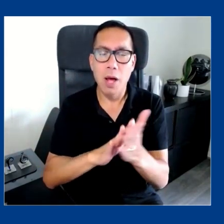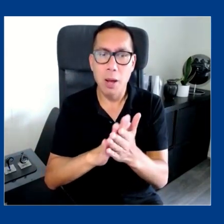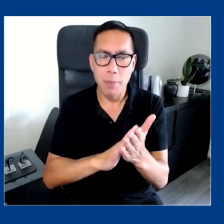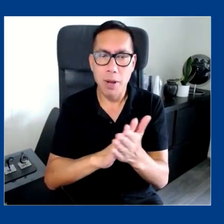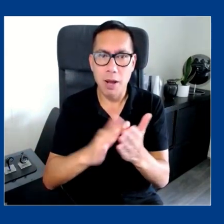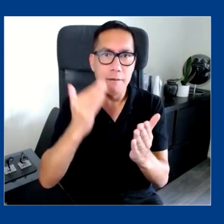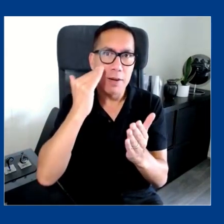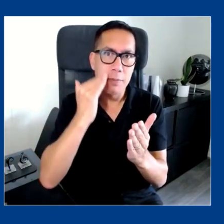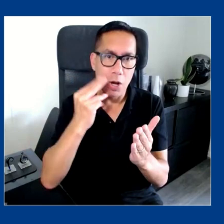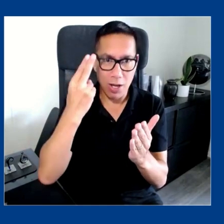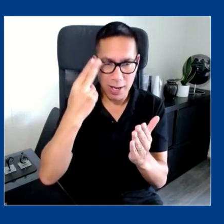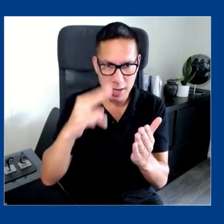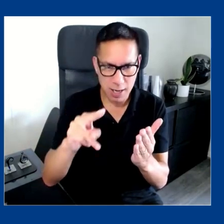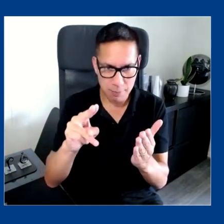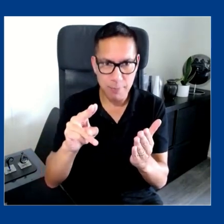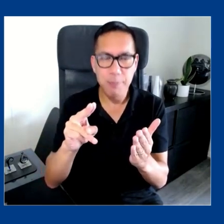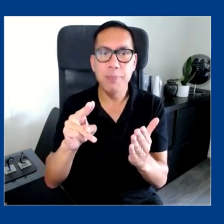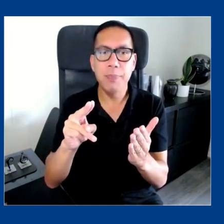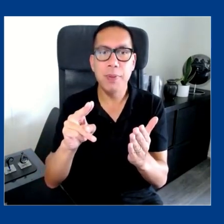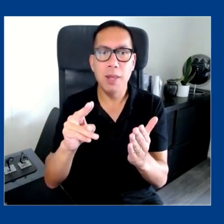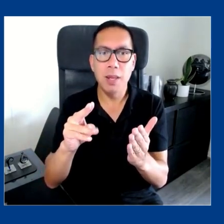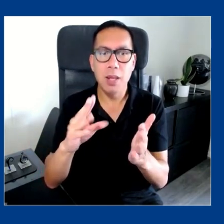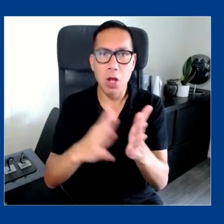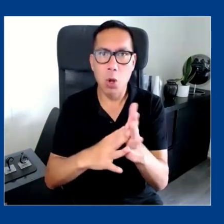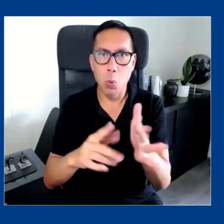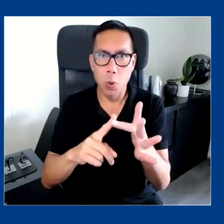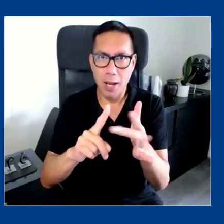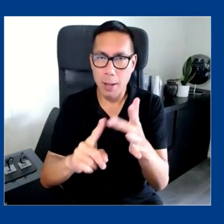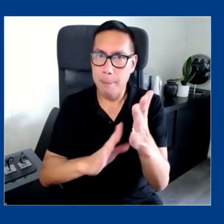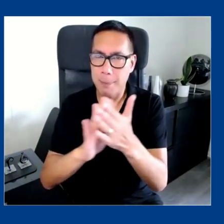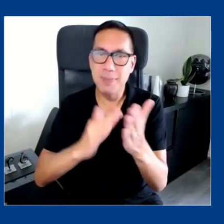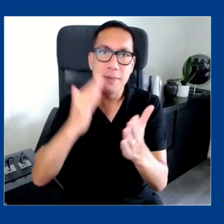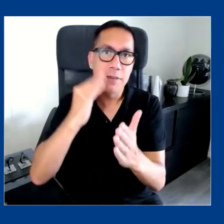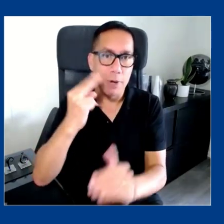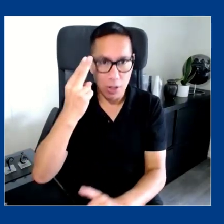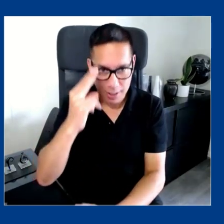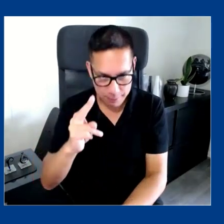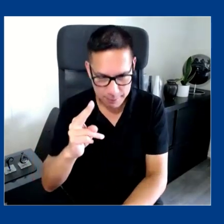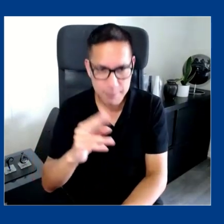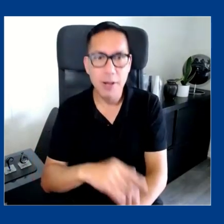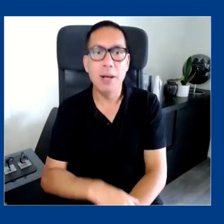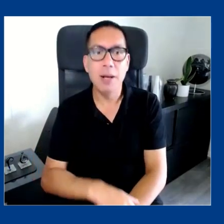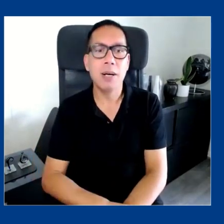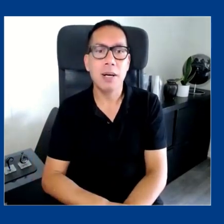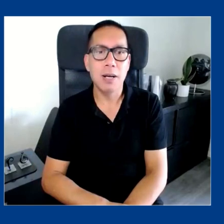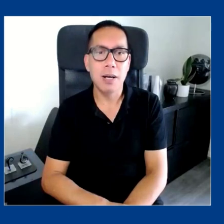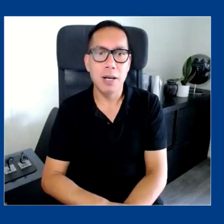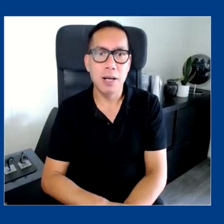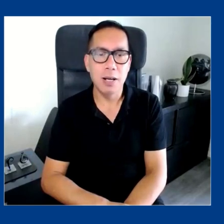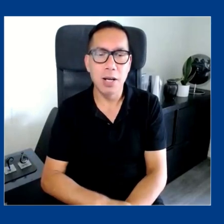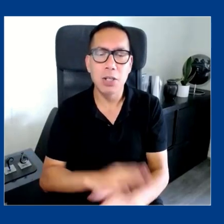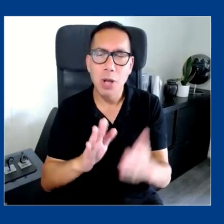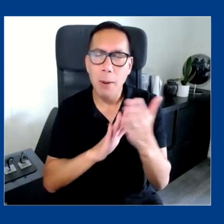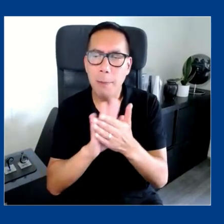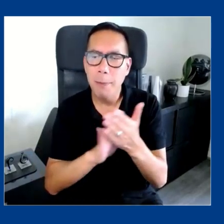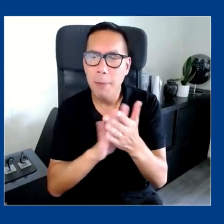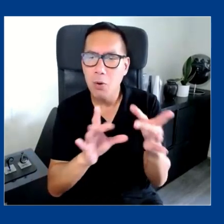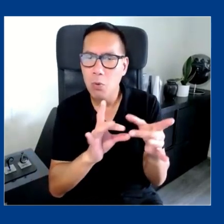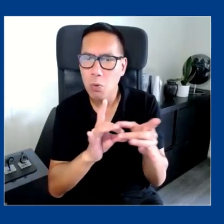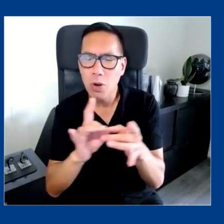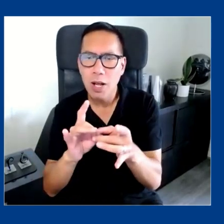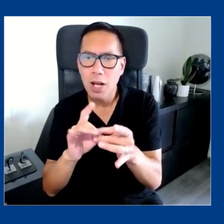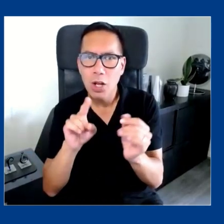and Wake, also female name. So that's everything is related to the